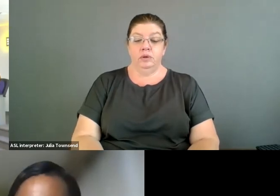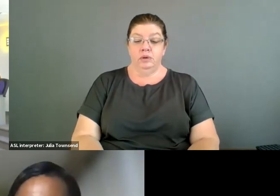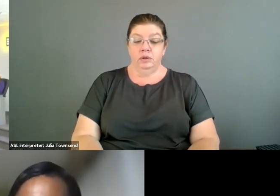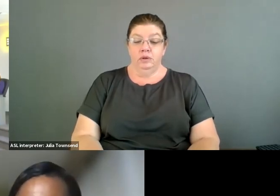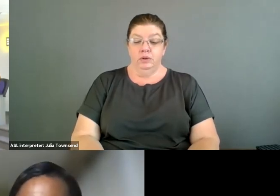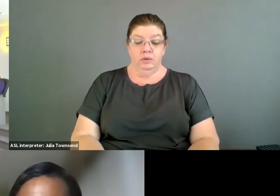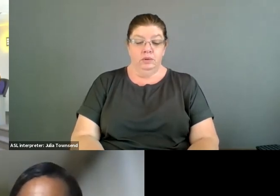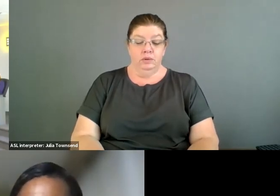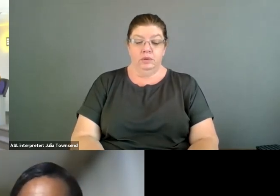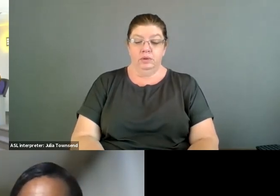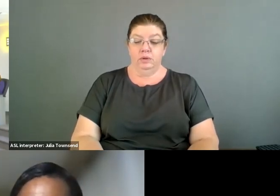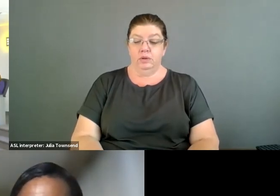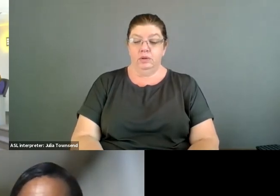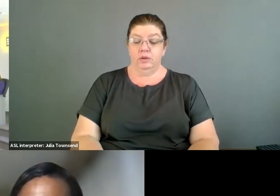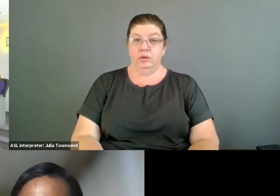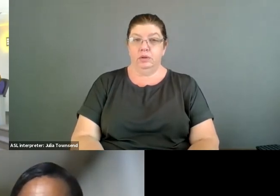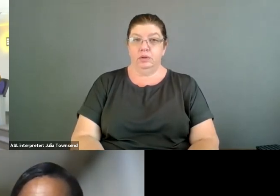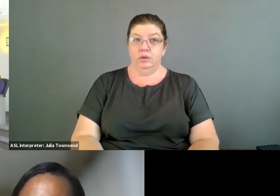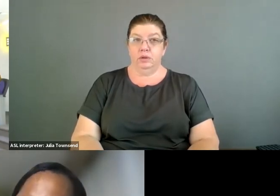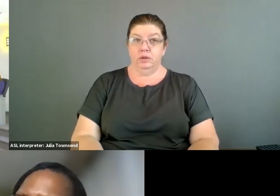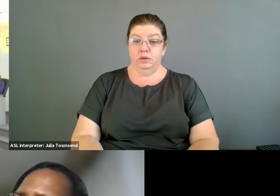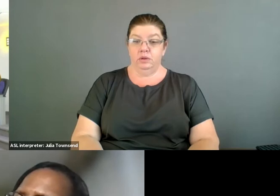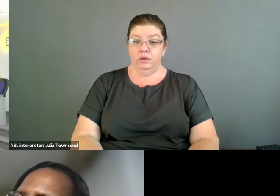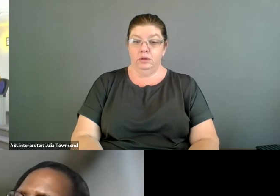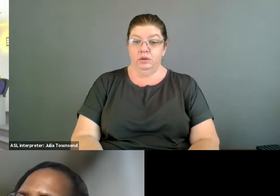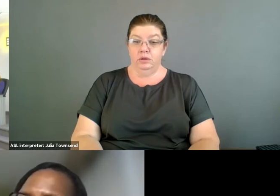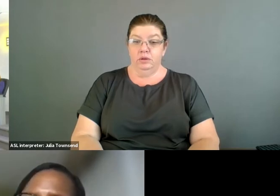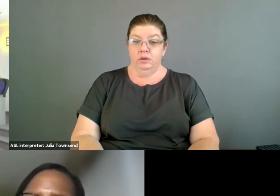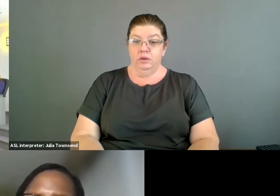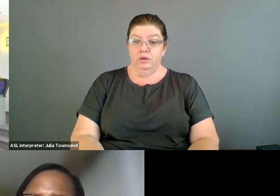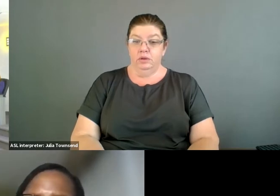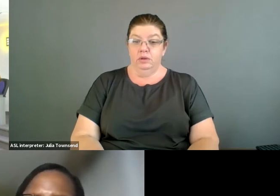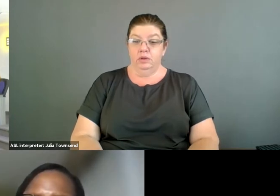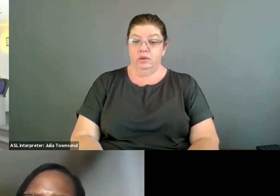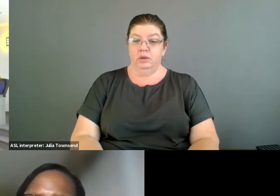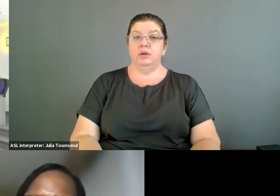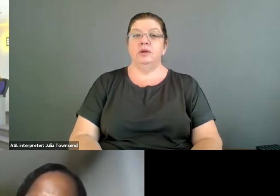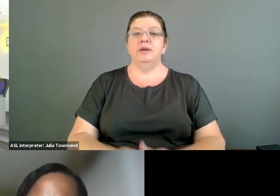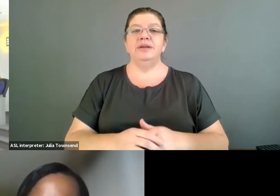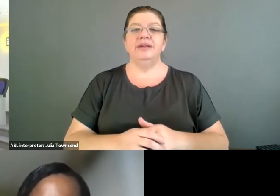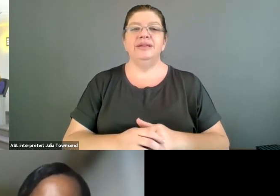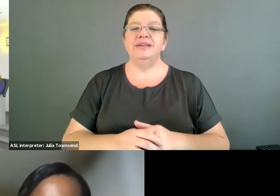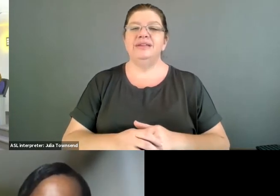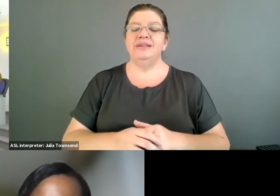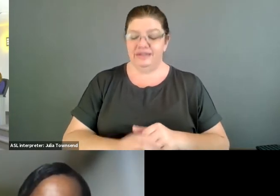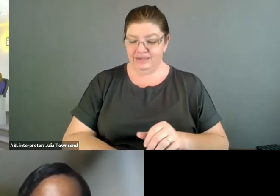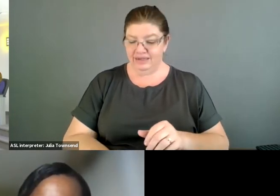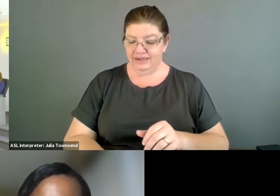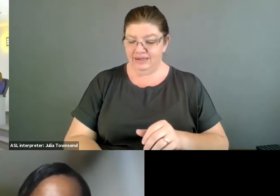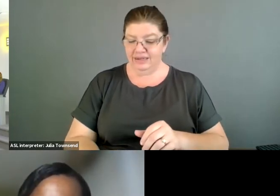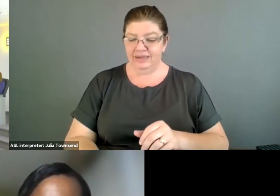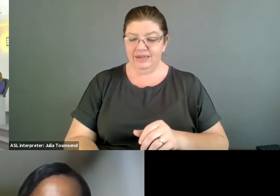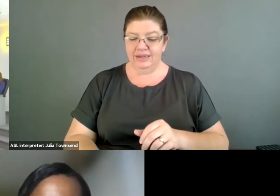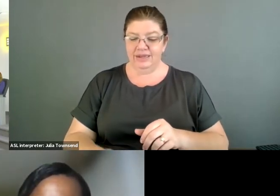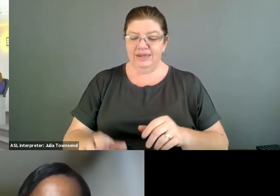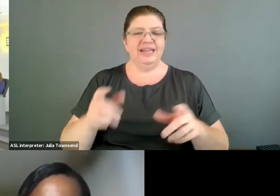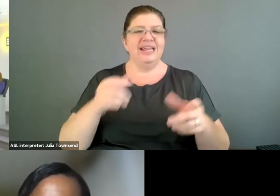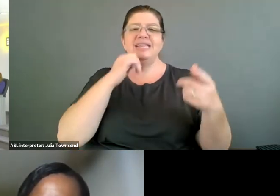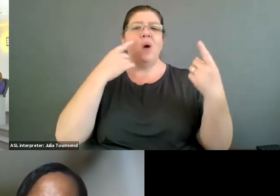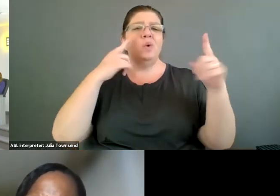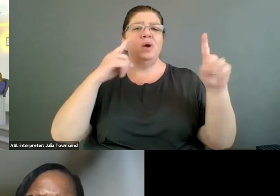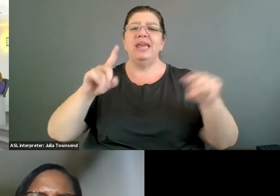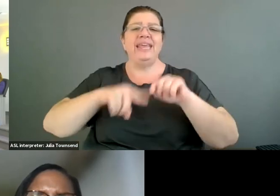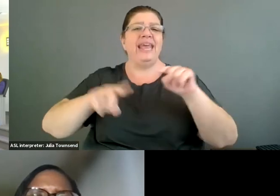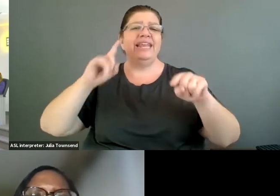Good evening, school board members and members of the public. Thank you for the opportunity to speak with you. This is not working. I'm